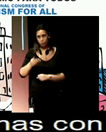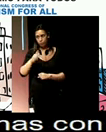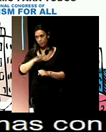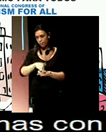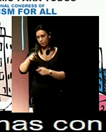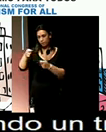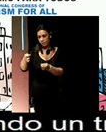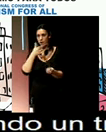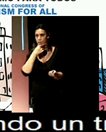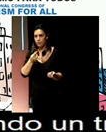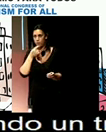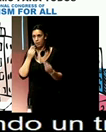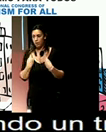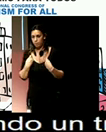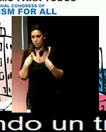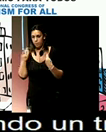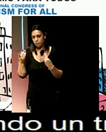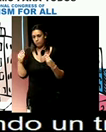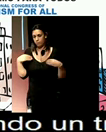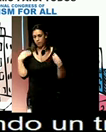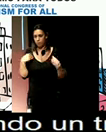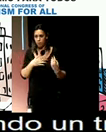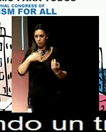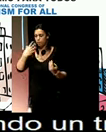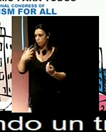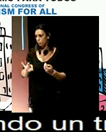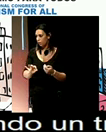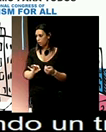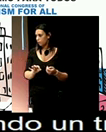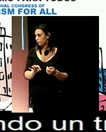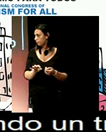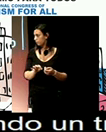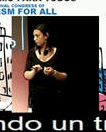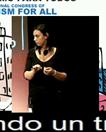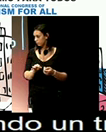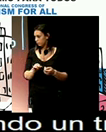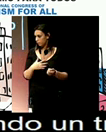carrying out an important job so that they can enjoy